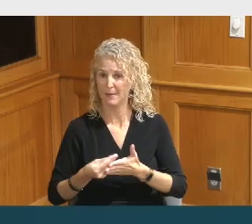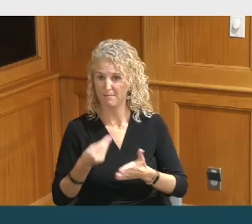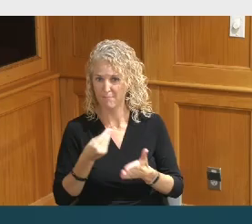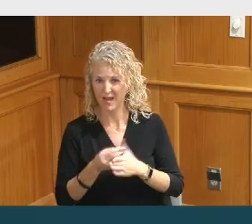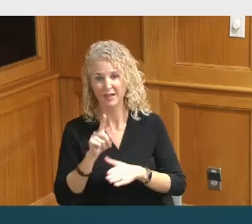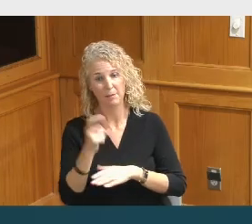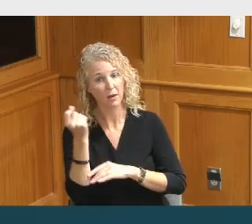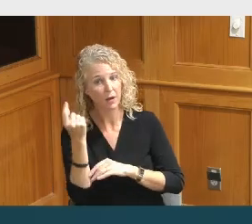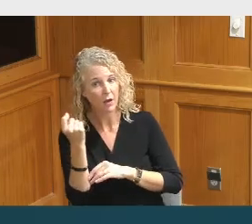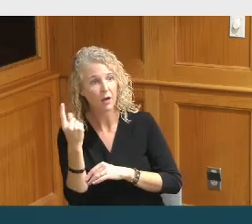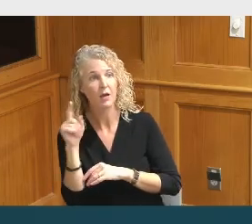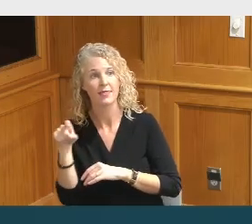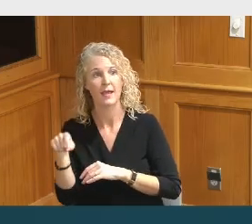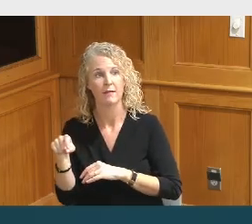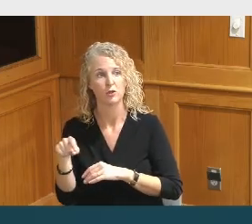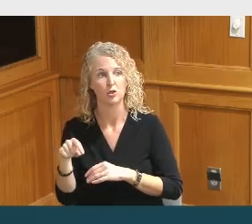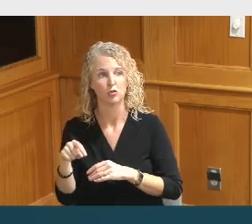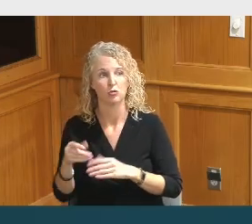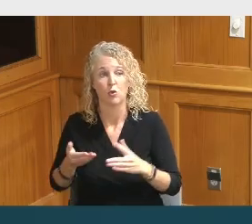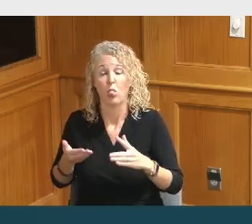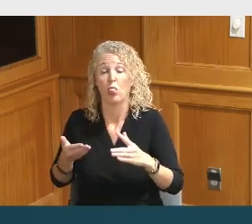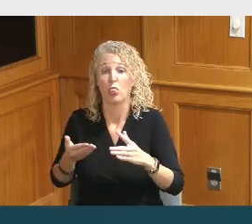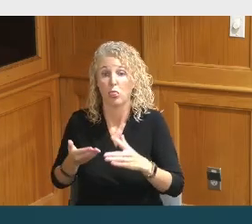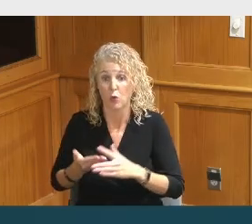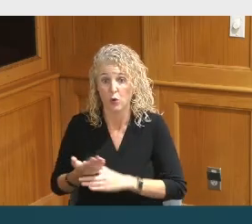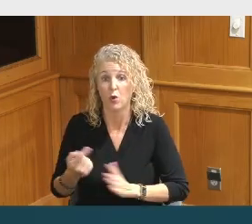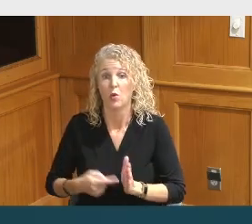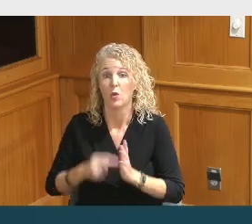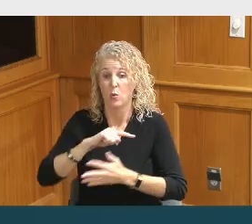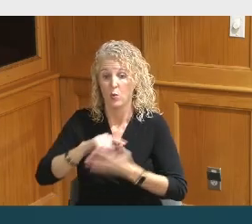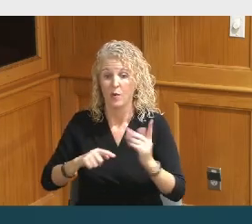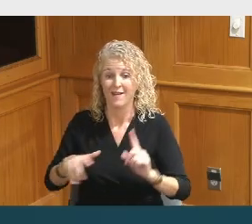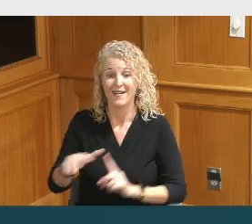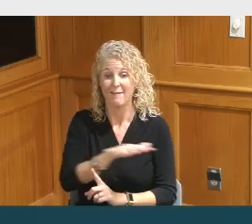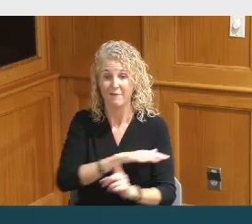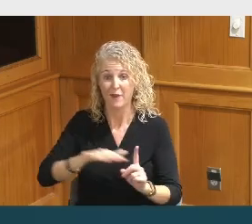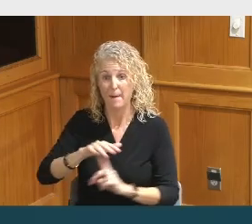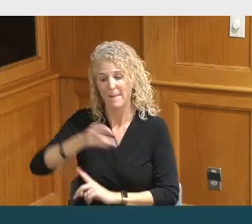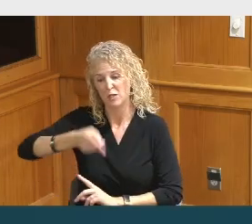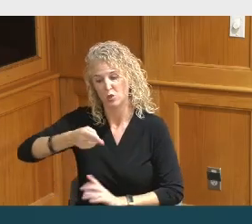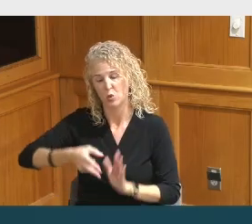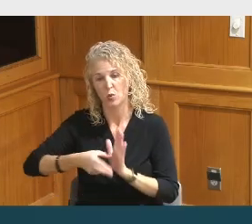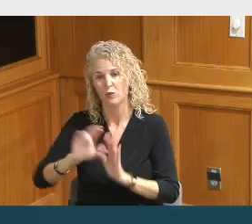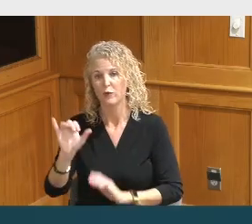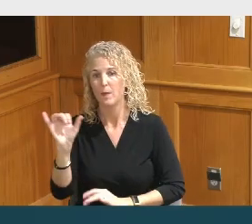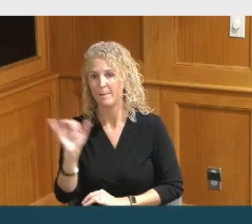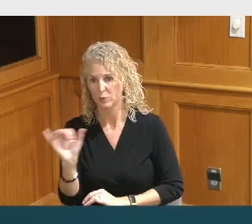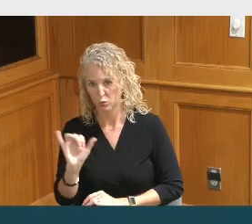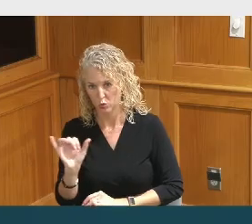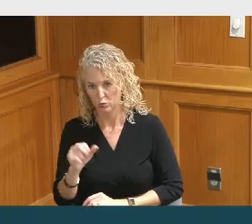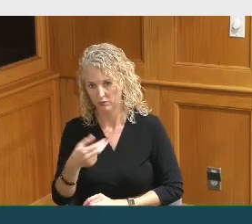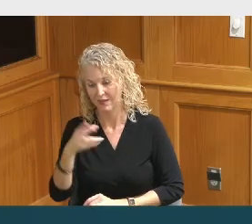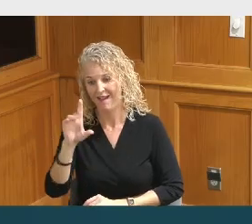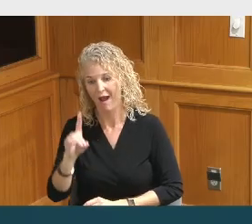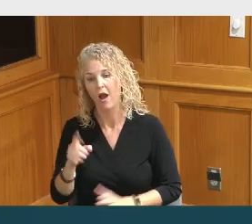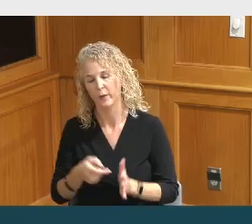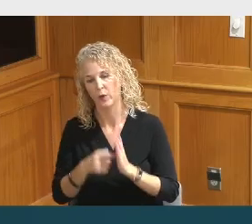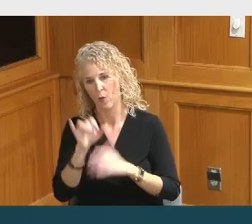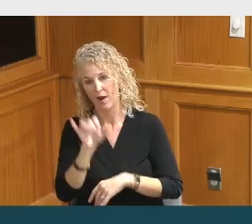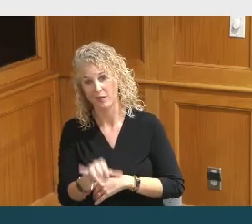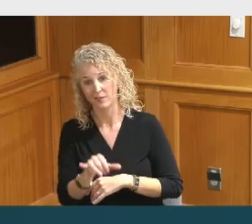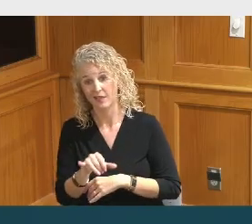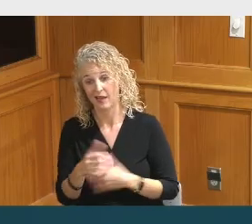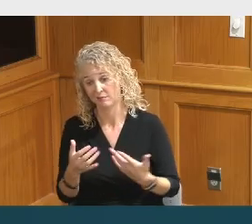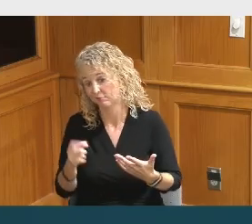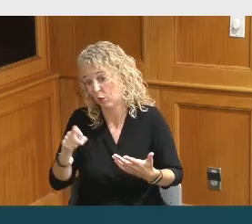they also have to step through the required environmental and historical review that HUD funds require. And that is, I